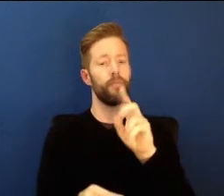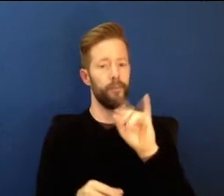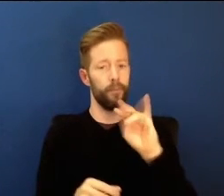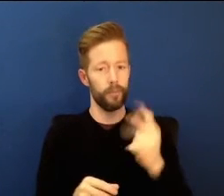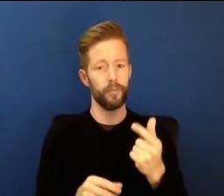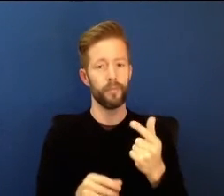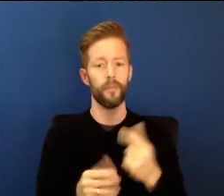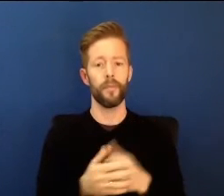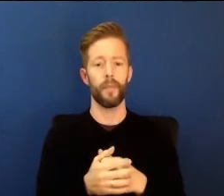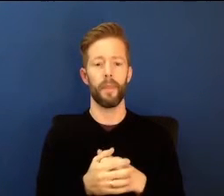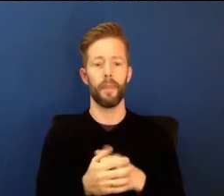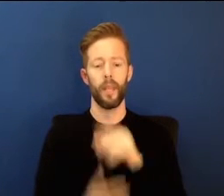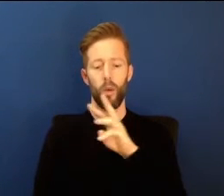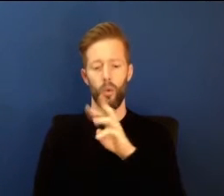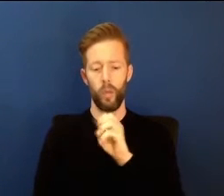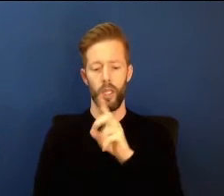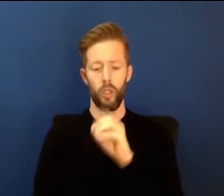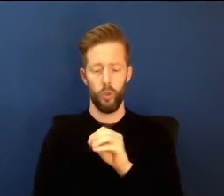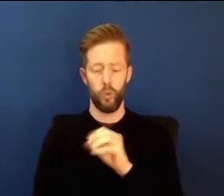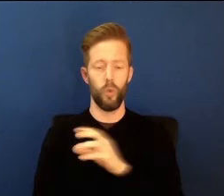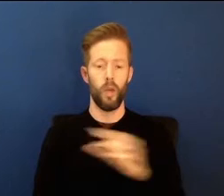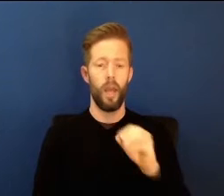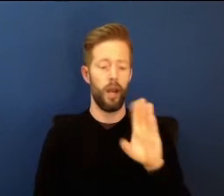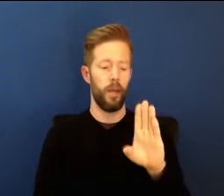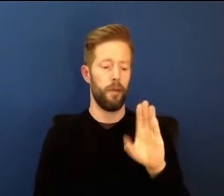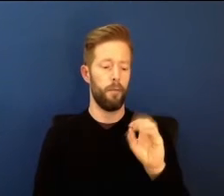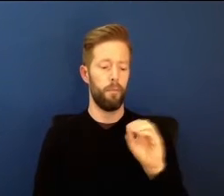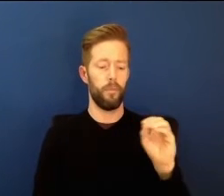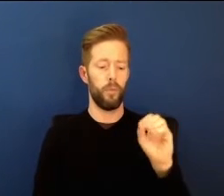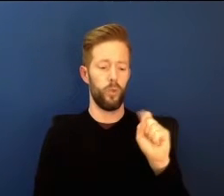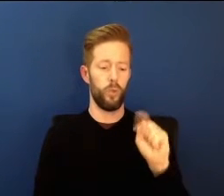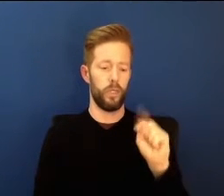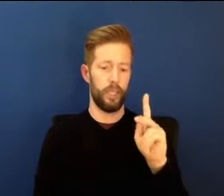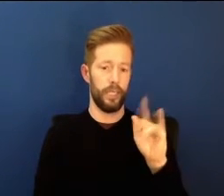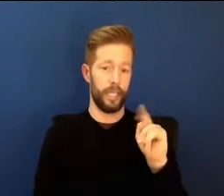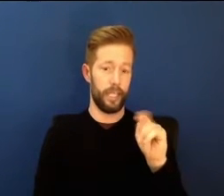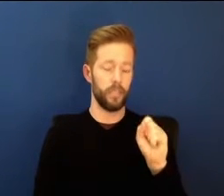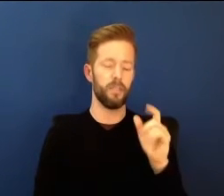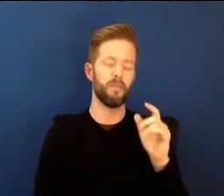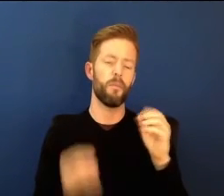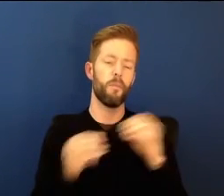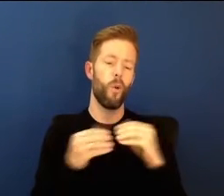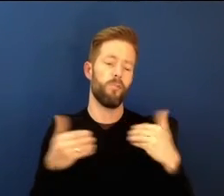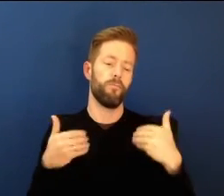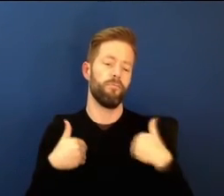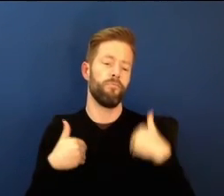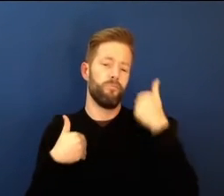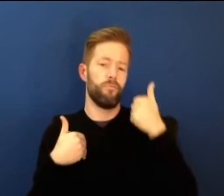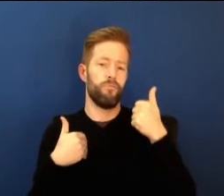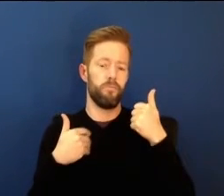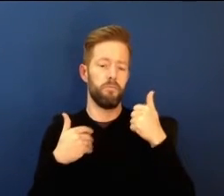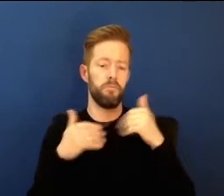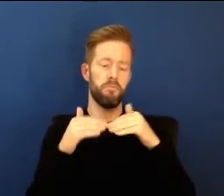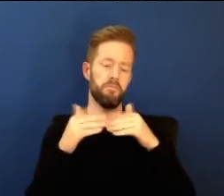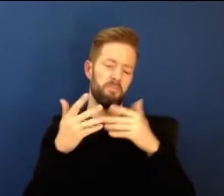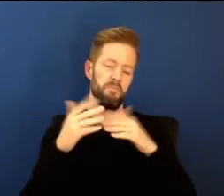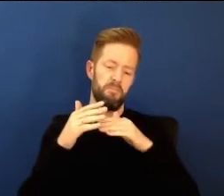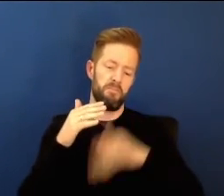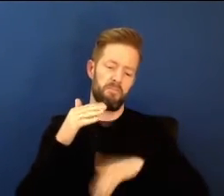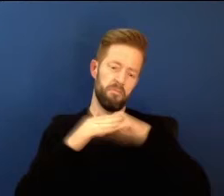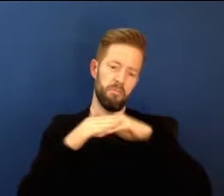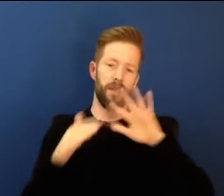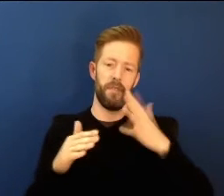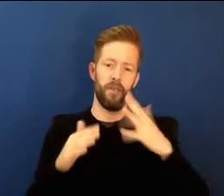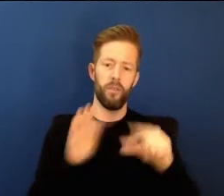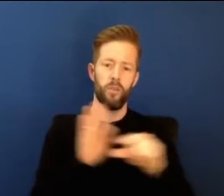coding, and the We Do and the Boost kits in particular for younger, up to